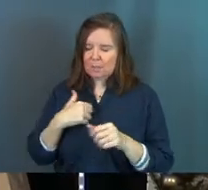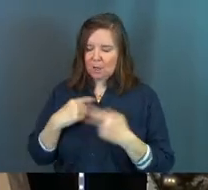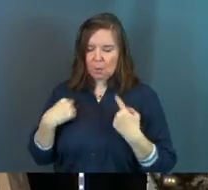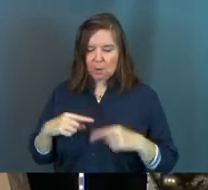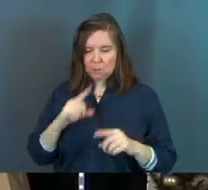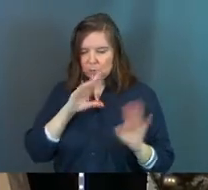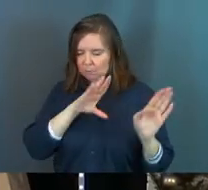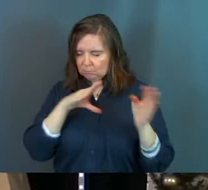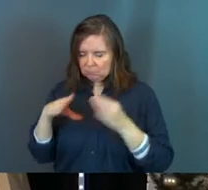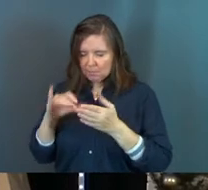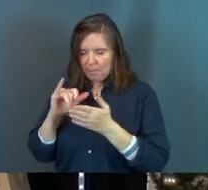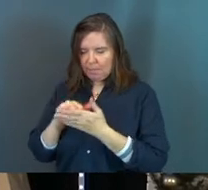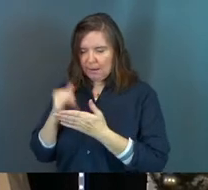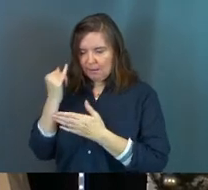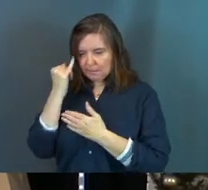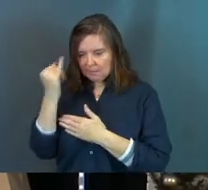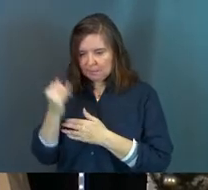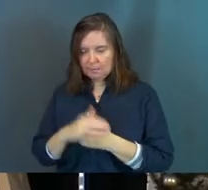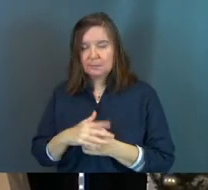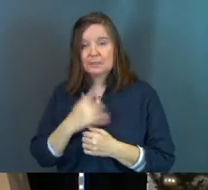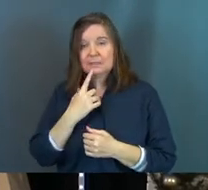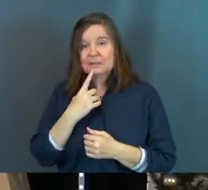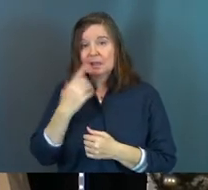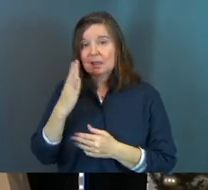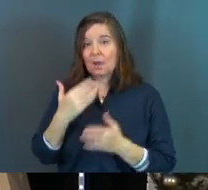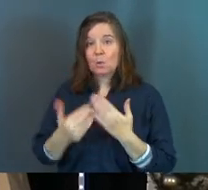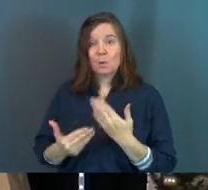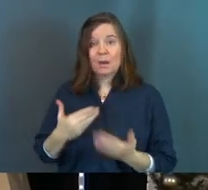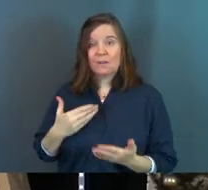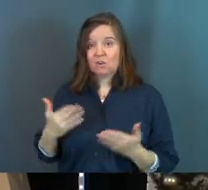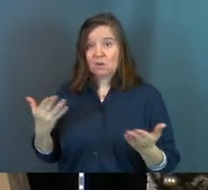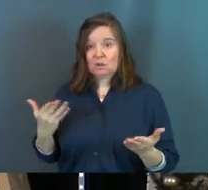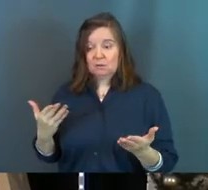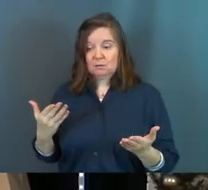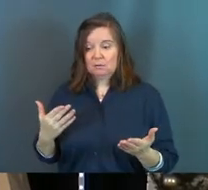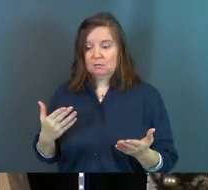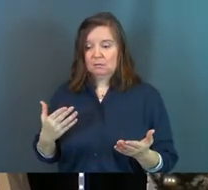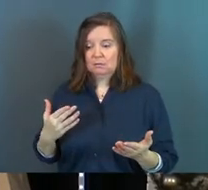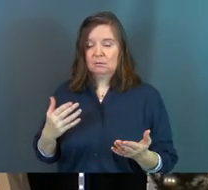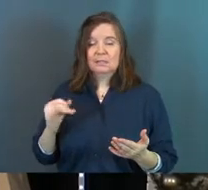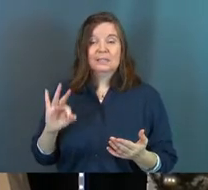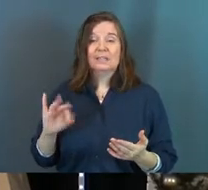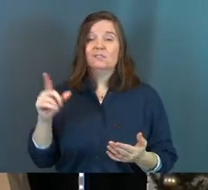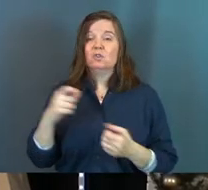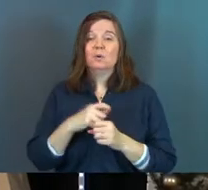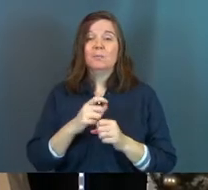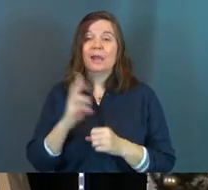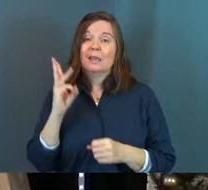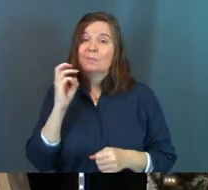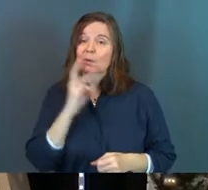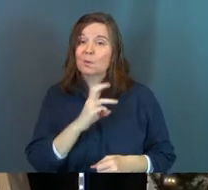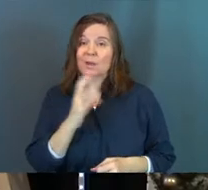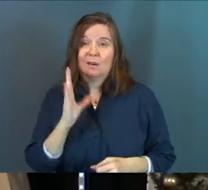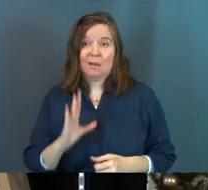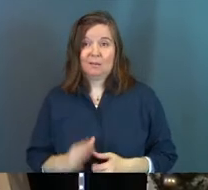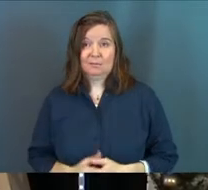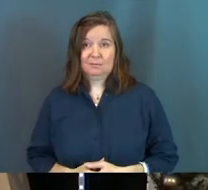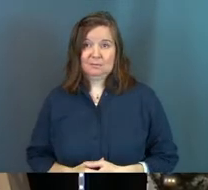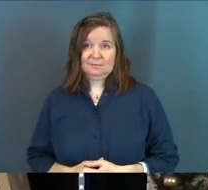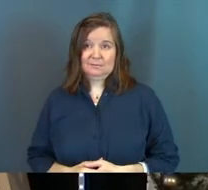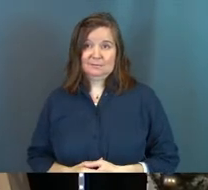really oriented around that and say, God, whatever it is, even if you make me weird, God.